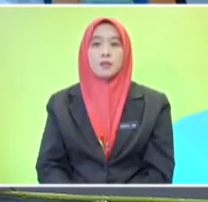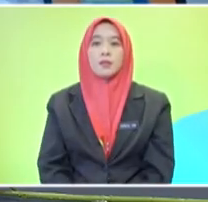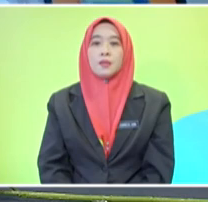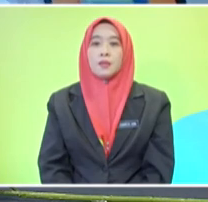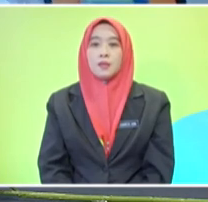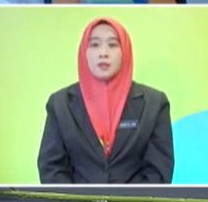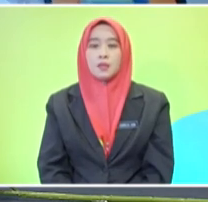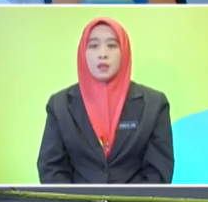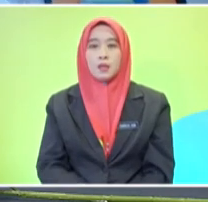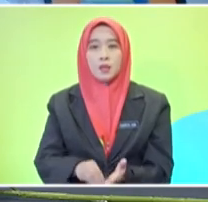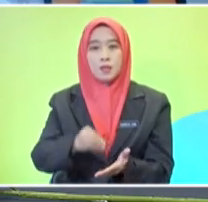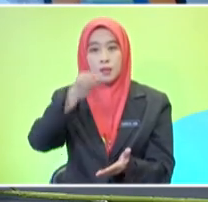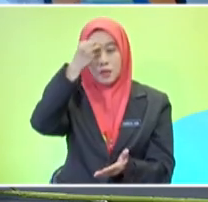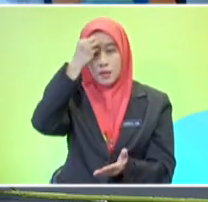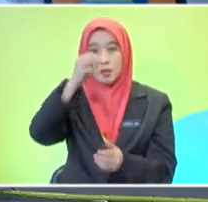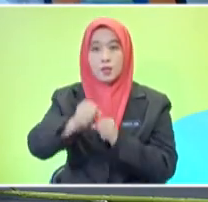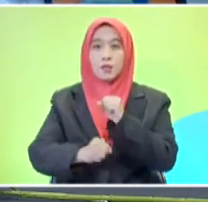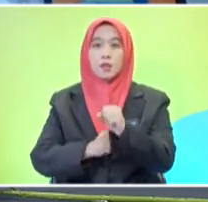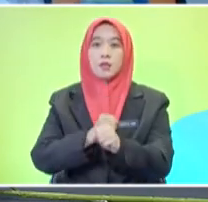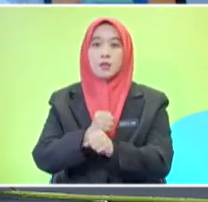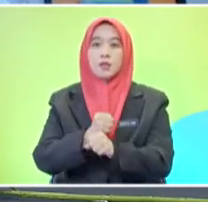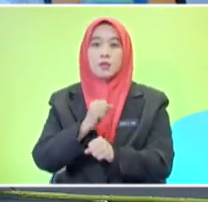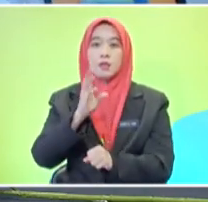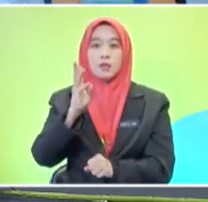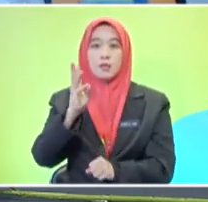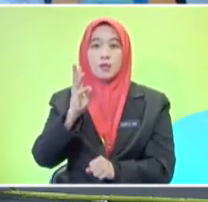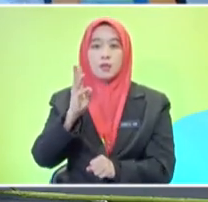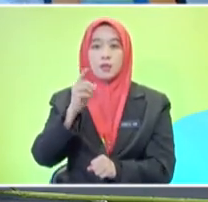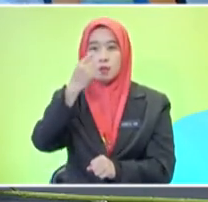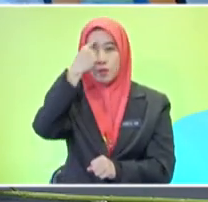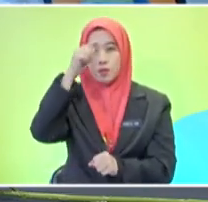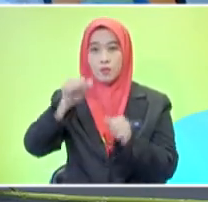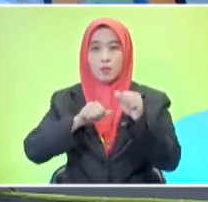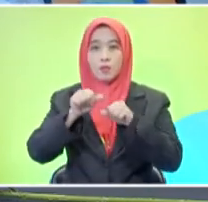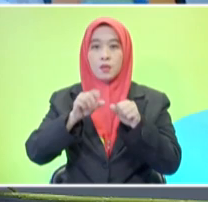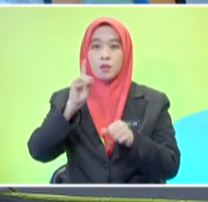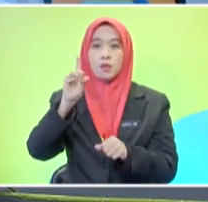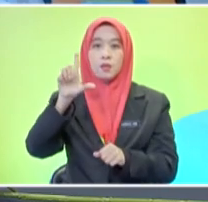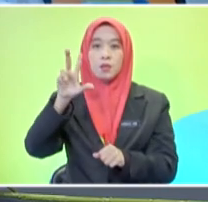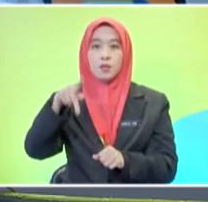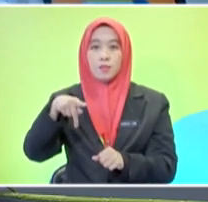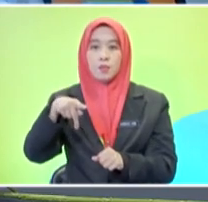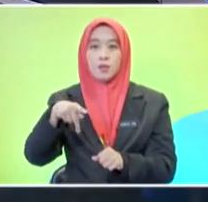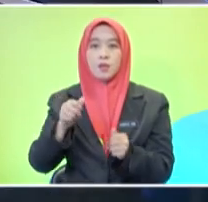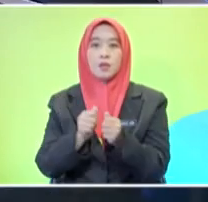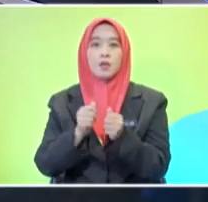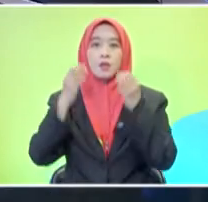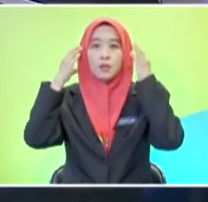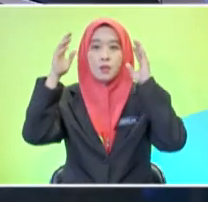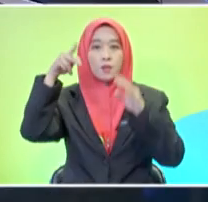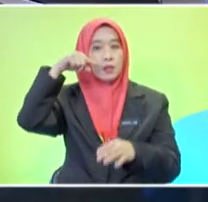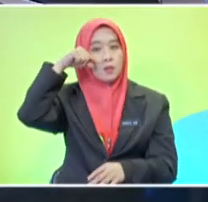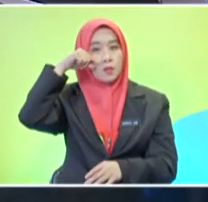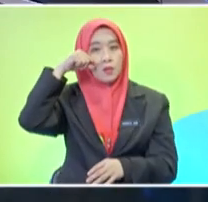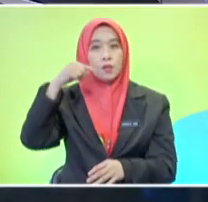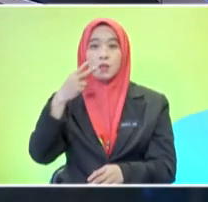Slot Tahap Dua with Mr. Q for Science DLP. And right now, I see two